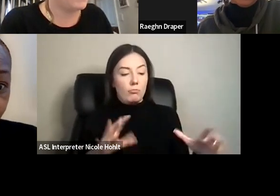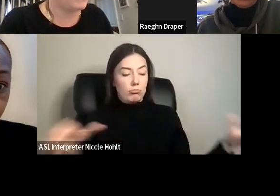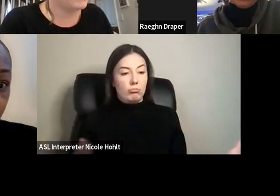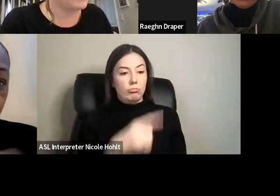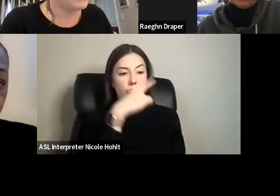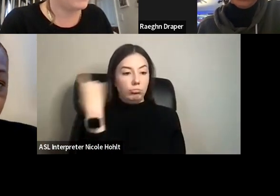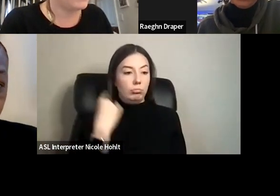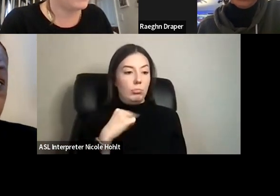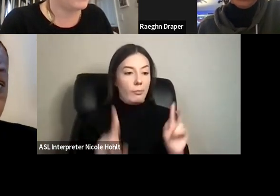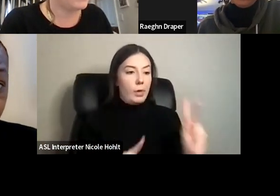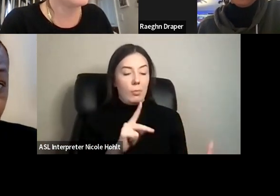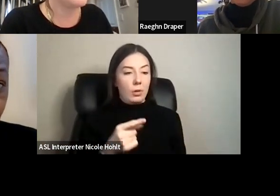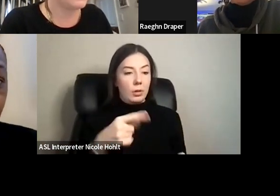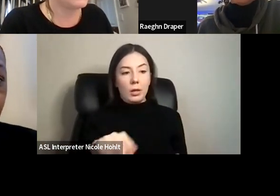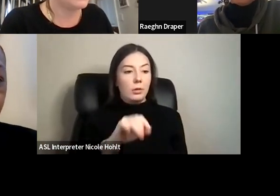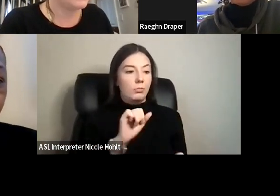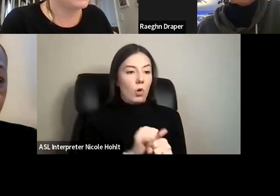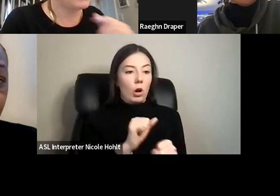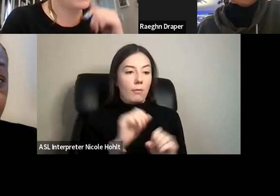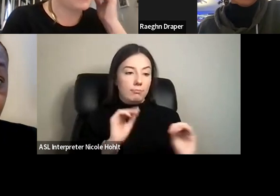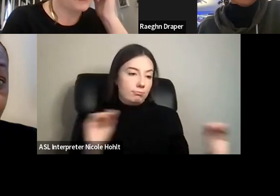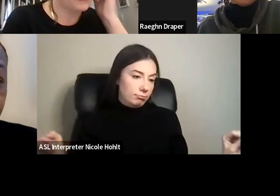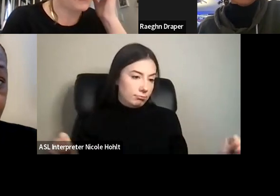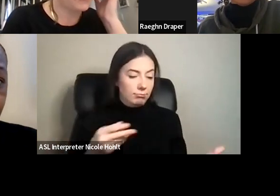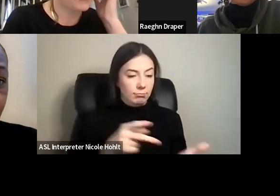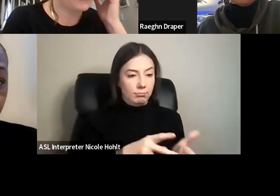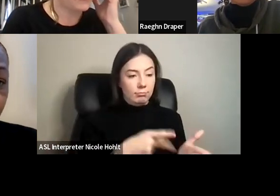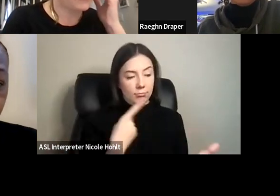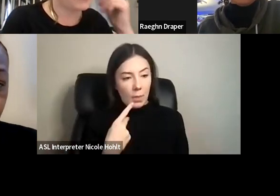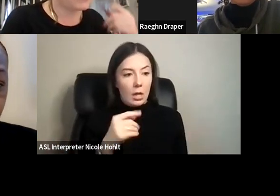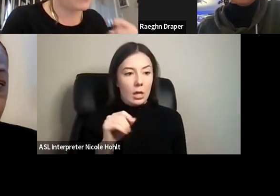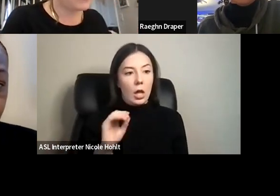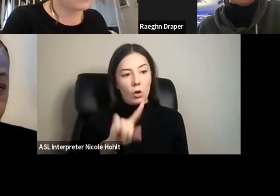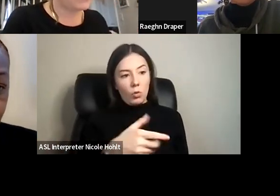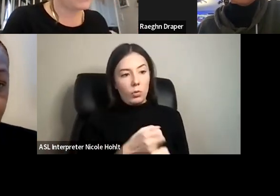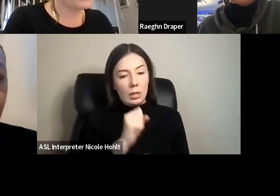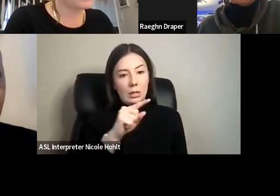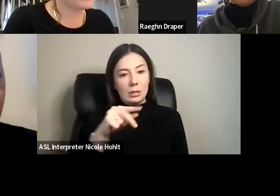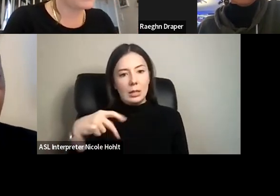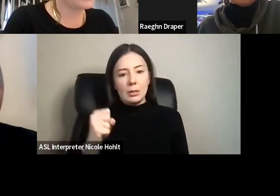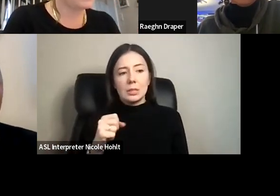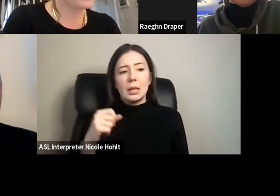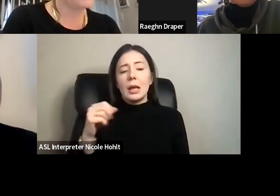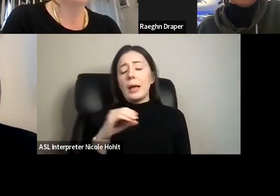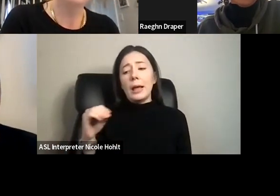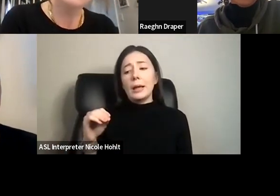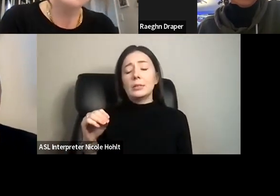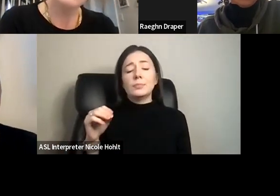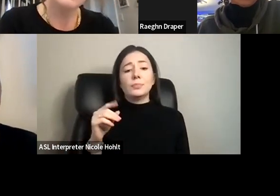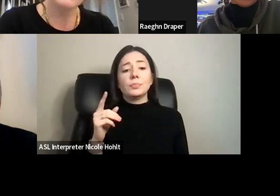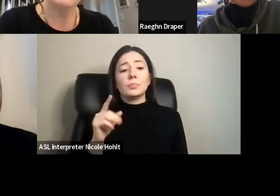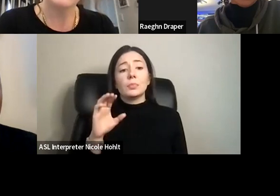for nothing and just get tips. And so they demanded, like, no, this is not the case. And so